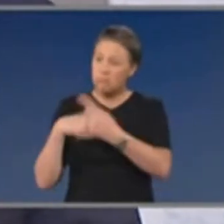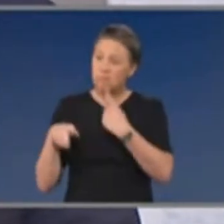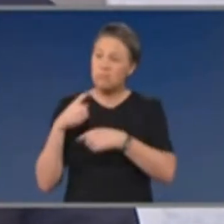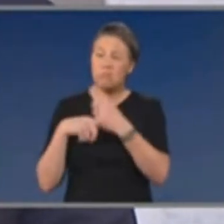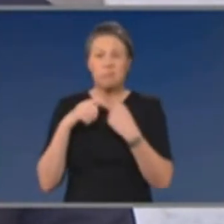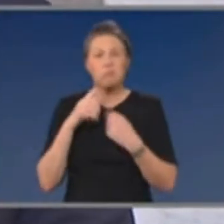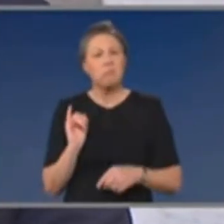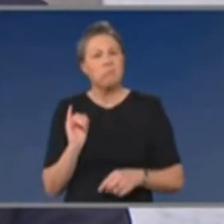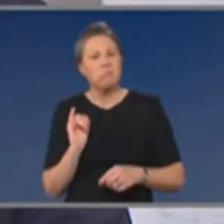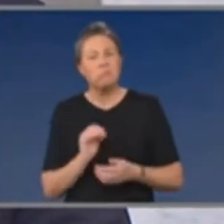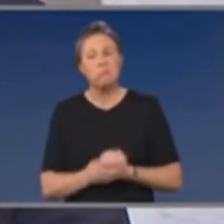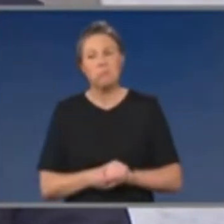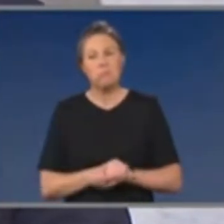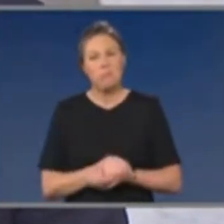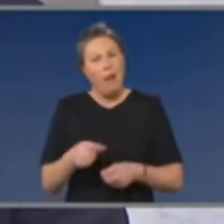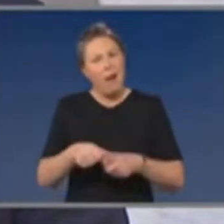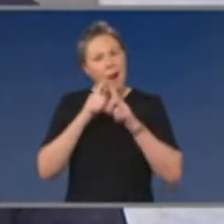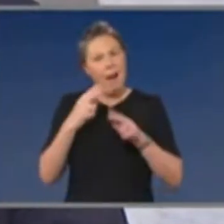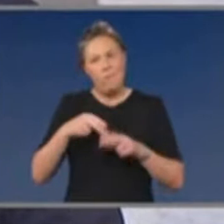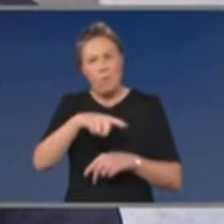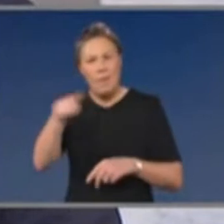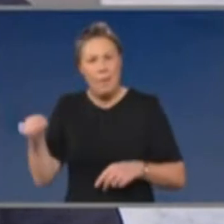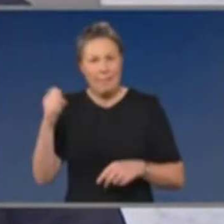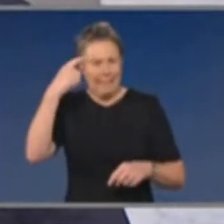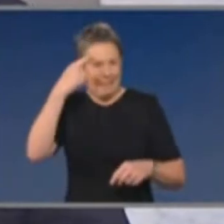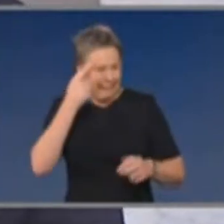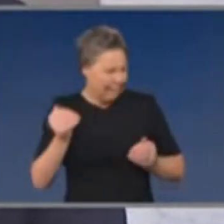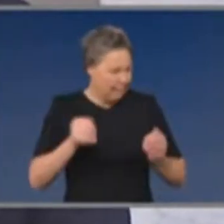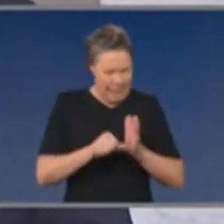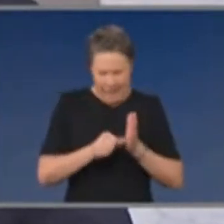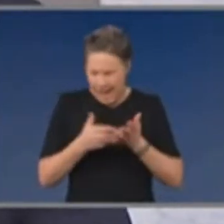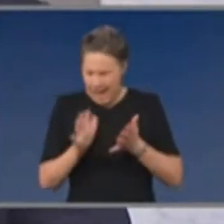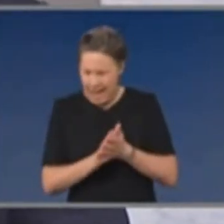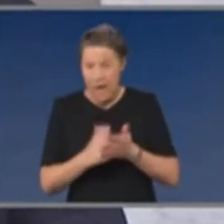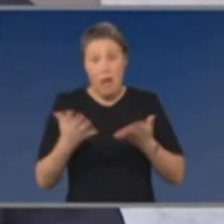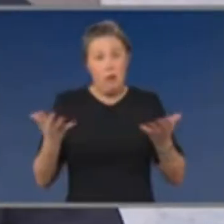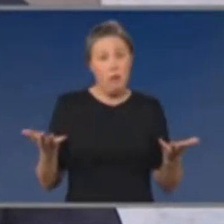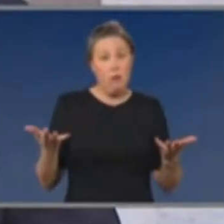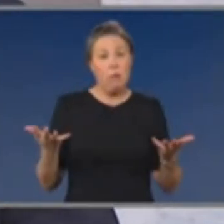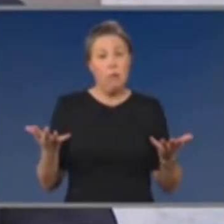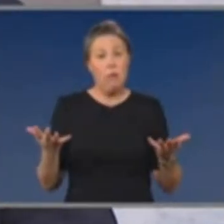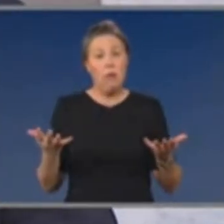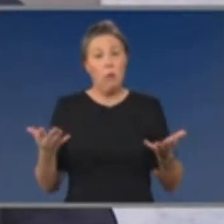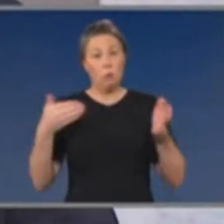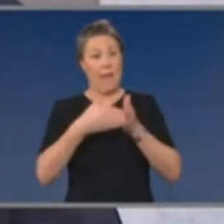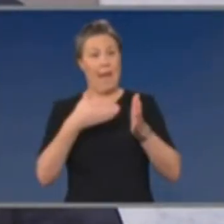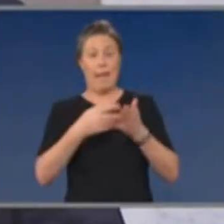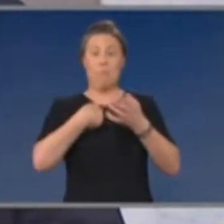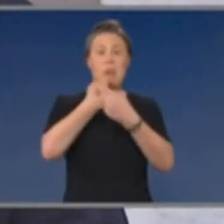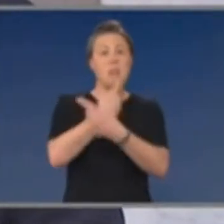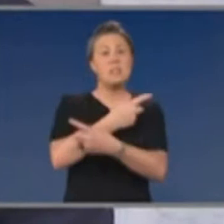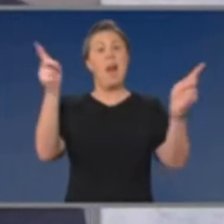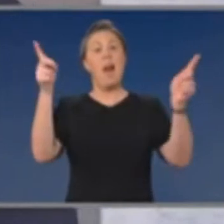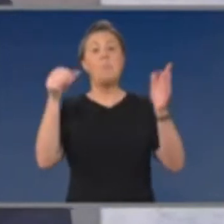they face, and making many difficult decisions about how they're going to make their way forward. Well, today's decision, today's announcement, working with the states